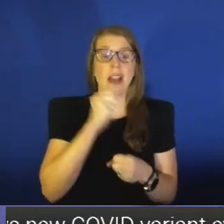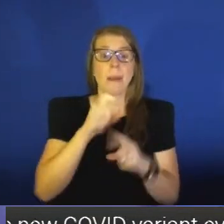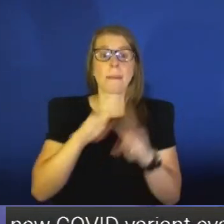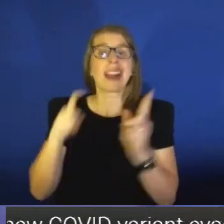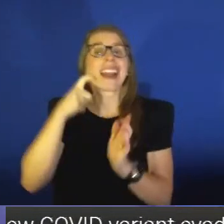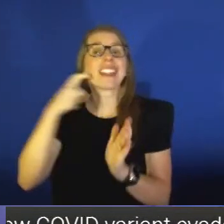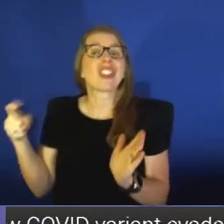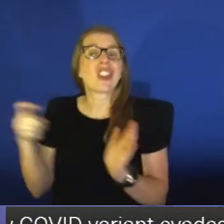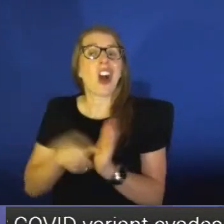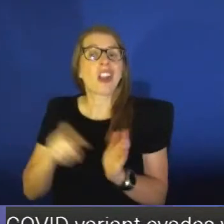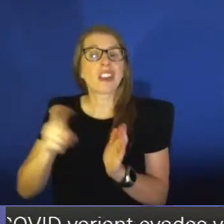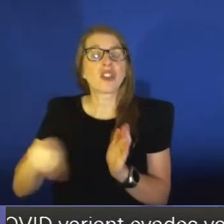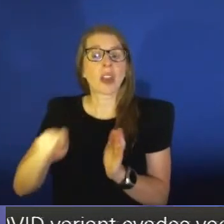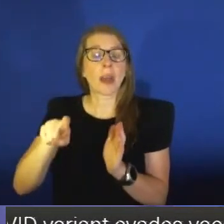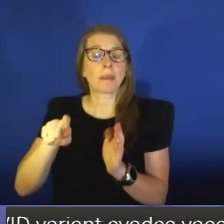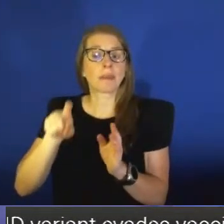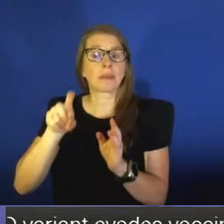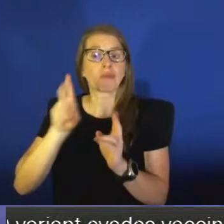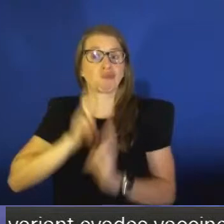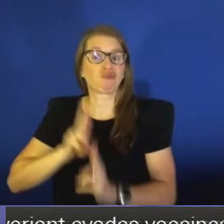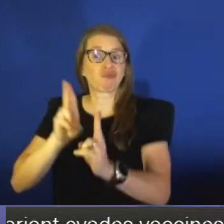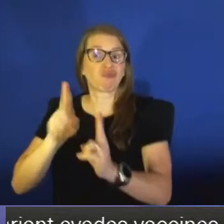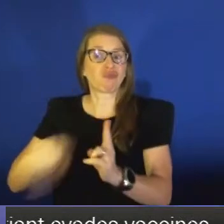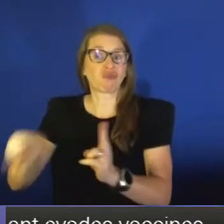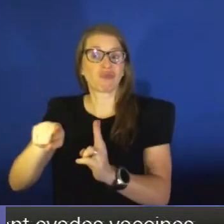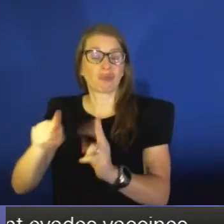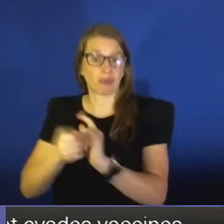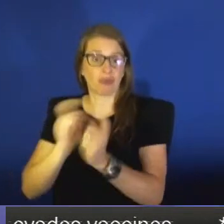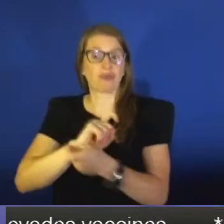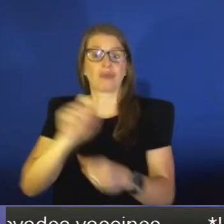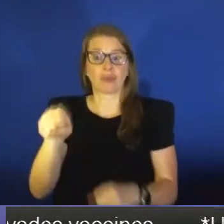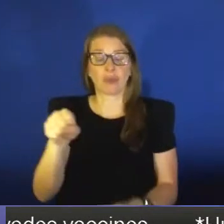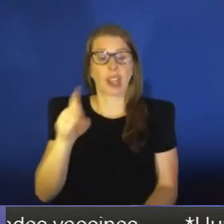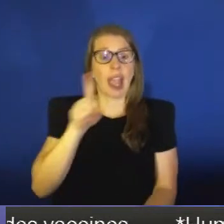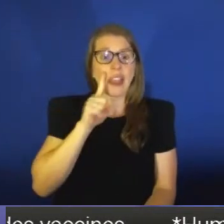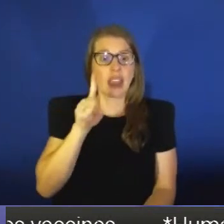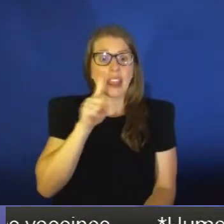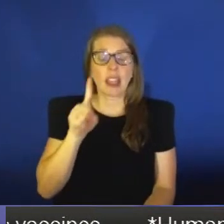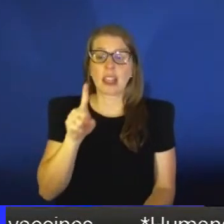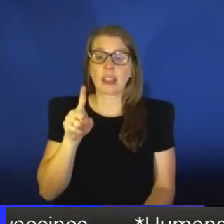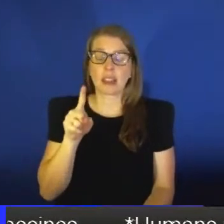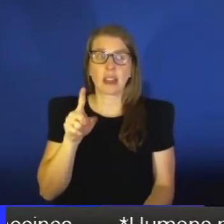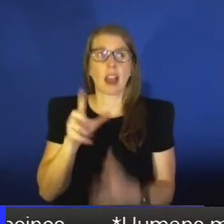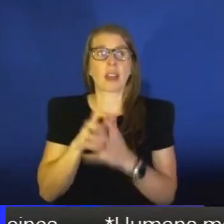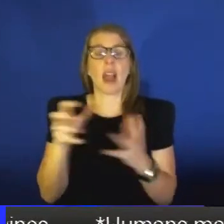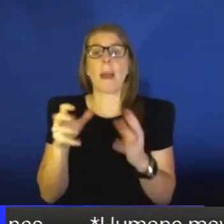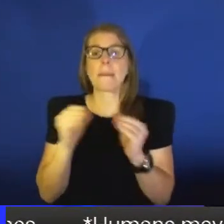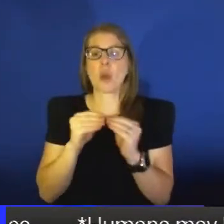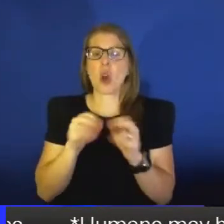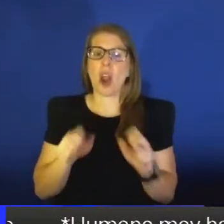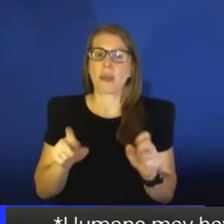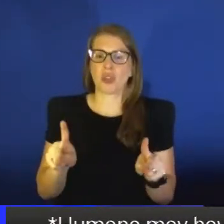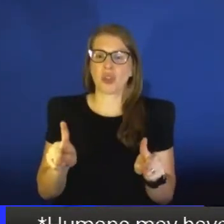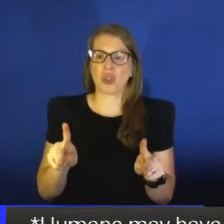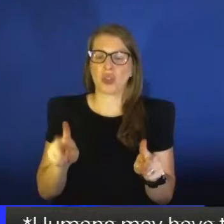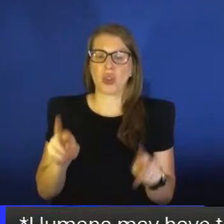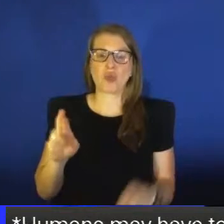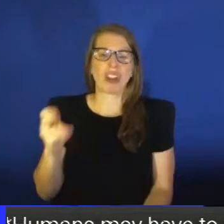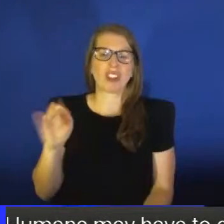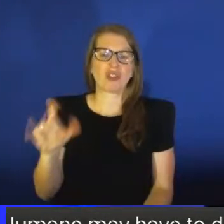and hold them up I think that's great. Absolutely. Well, I also think there are just so many more opportunities. Rachel mentioned this as